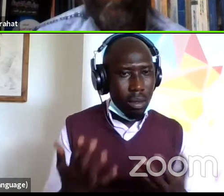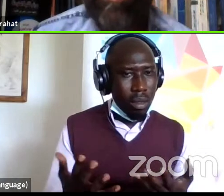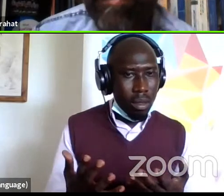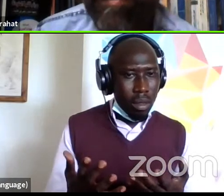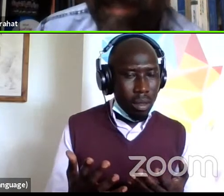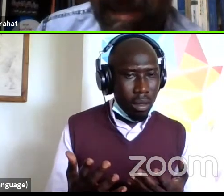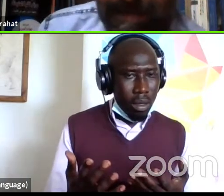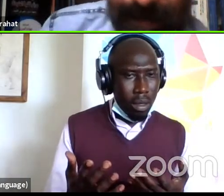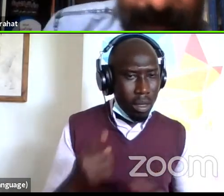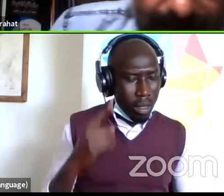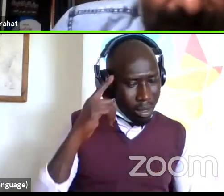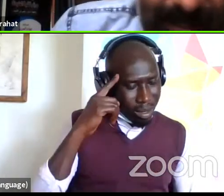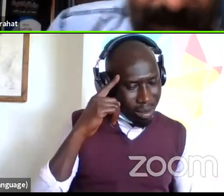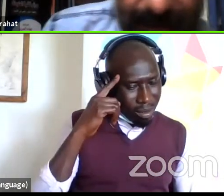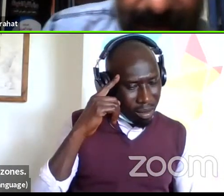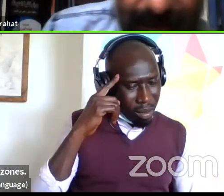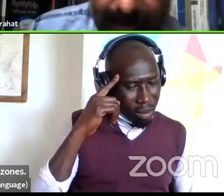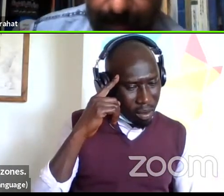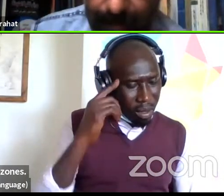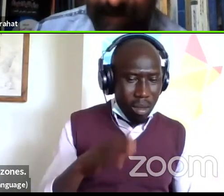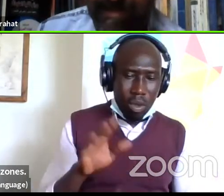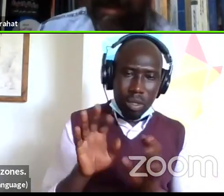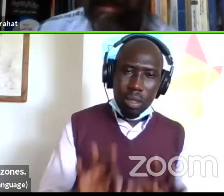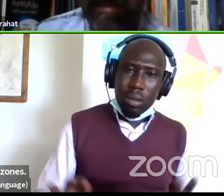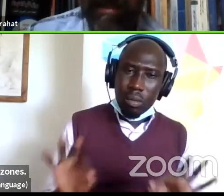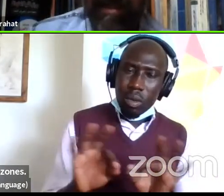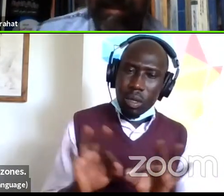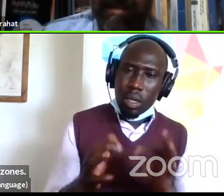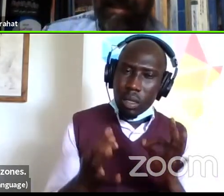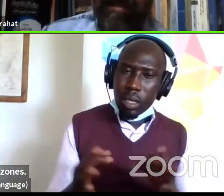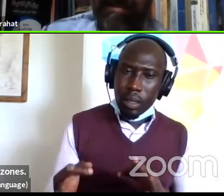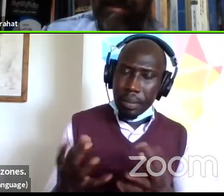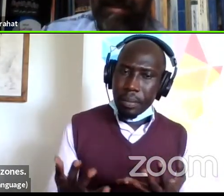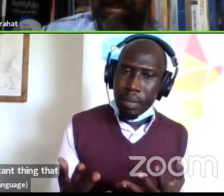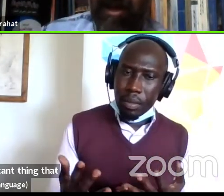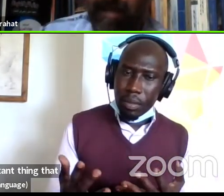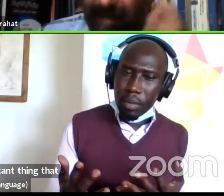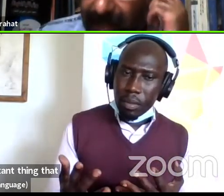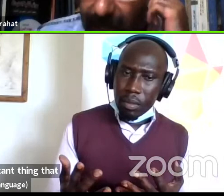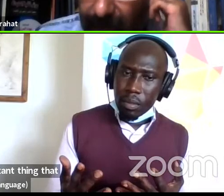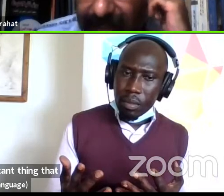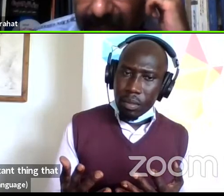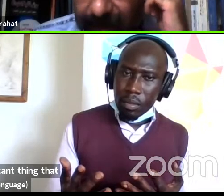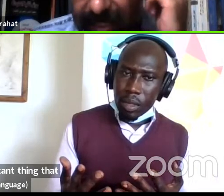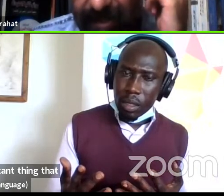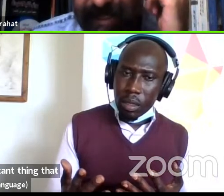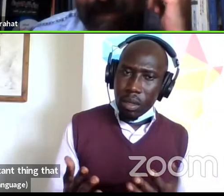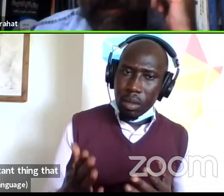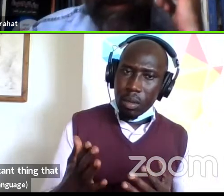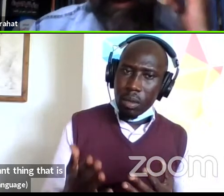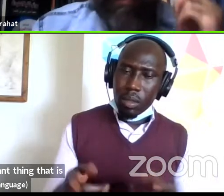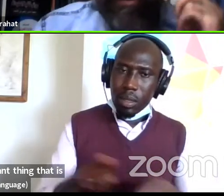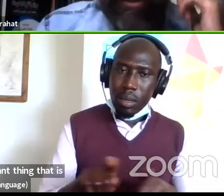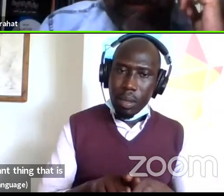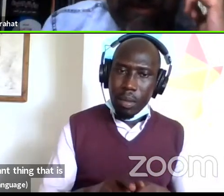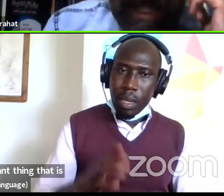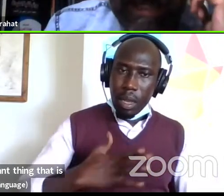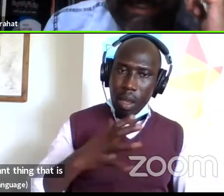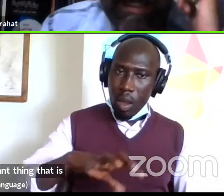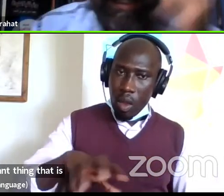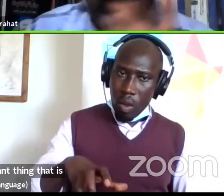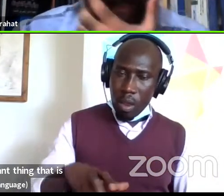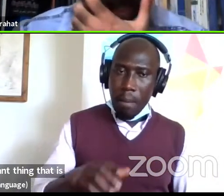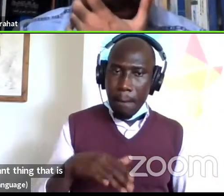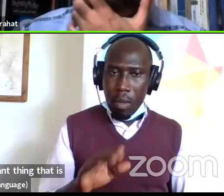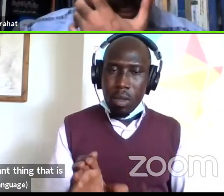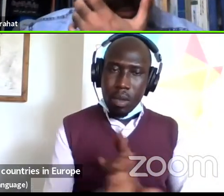I think the most important thing that's common in our region now. Most of the